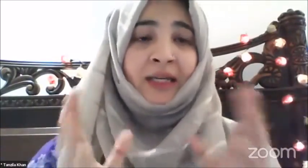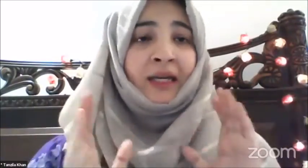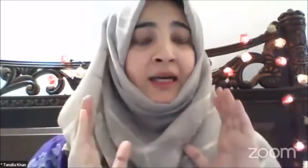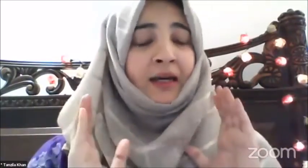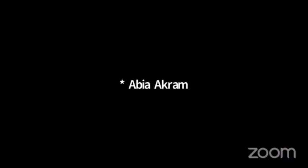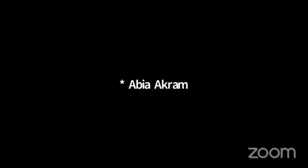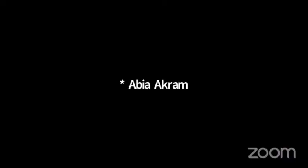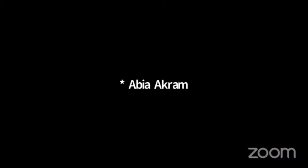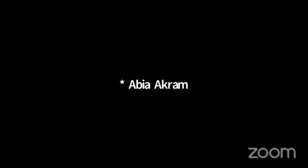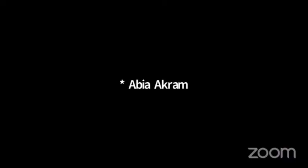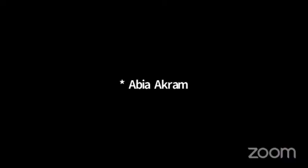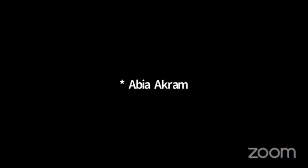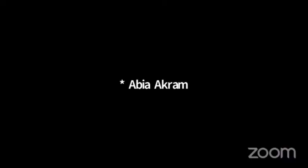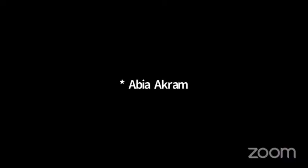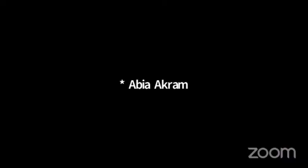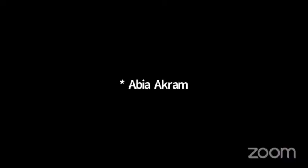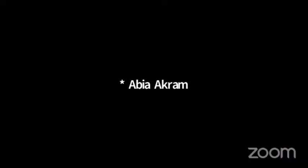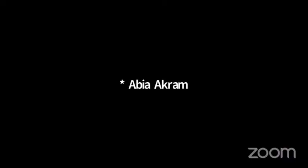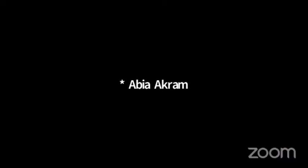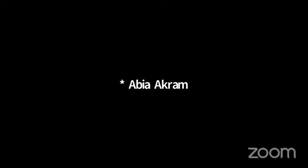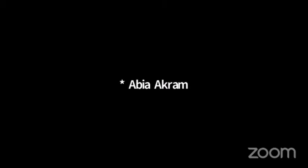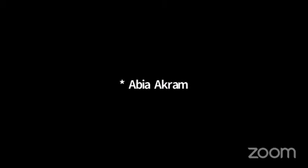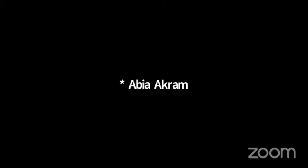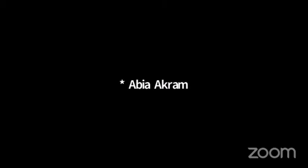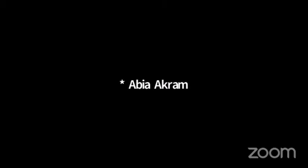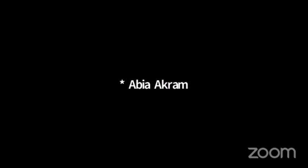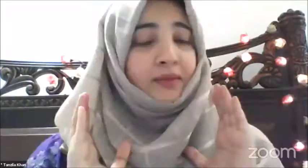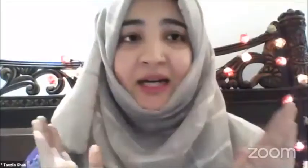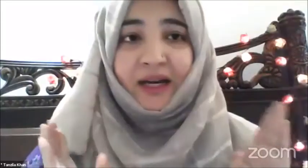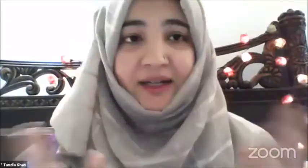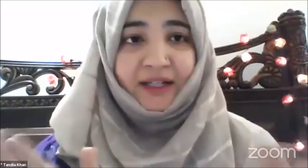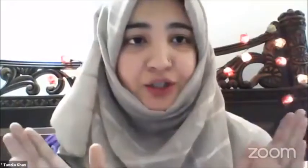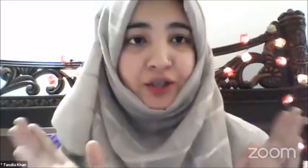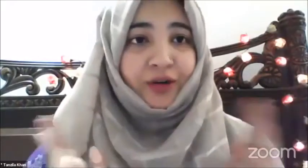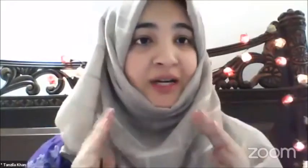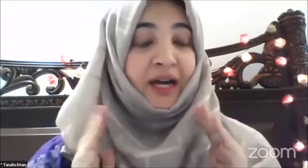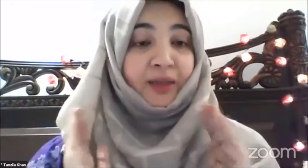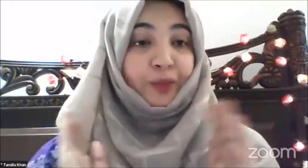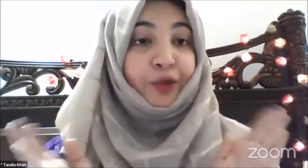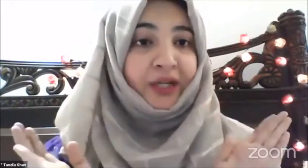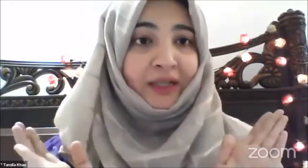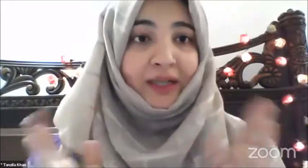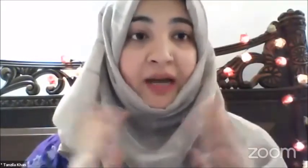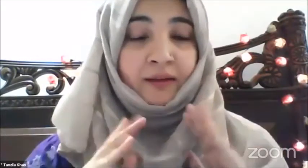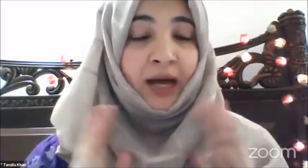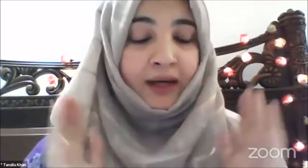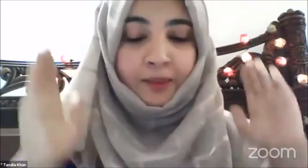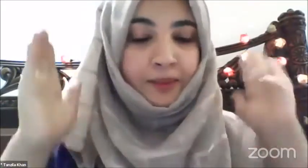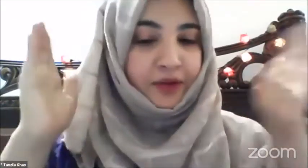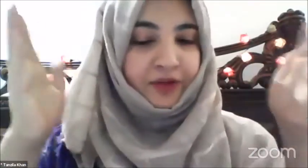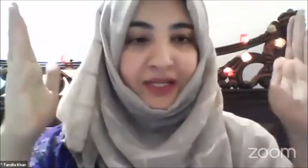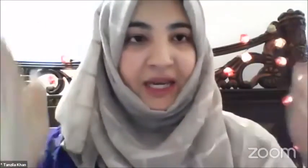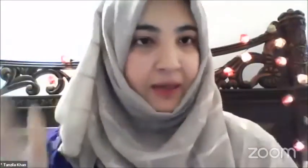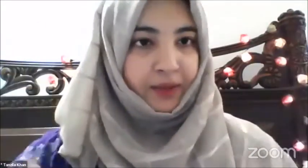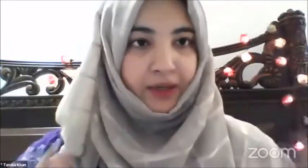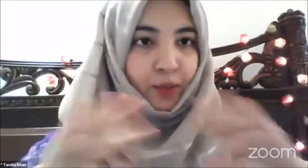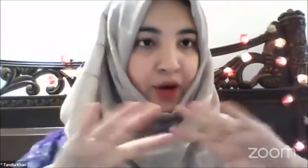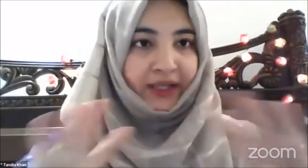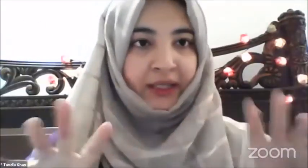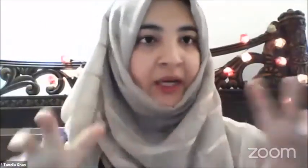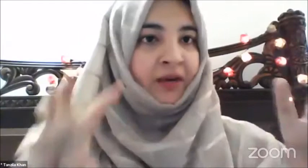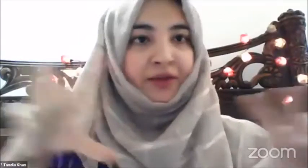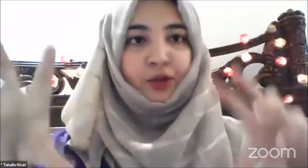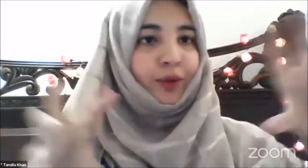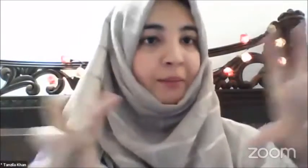that. Sometimes some attitudes can even disable an entire nation or entire community that had a perfectly abled